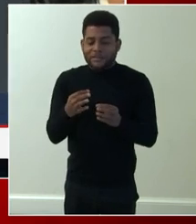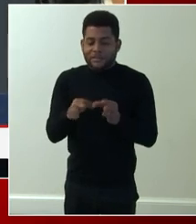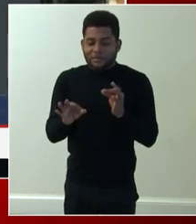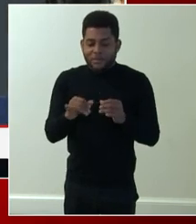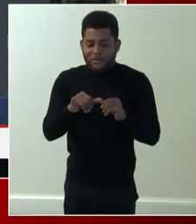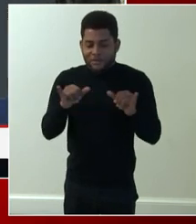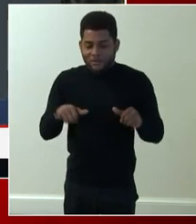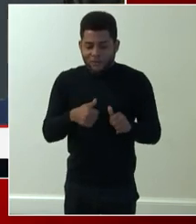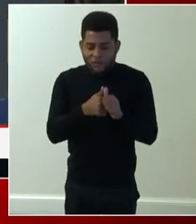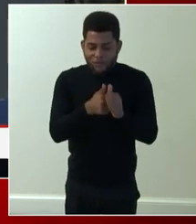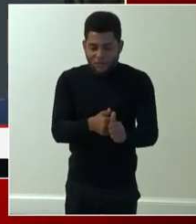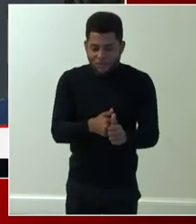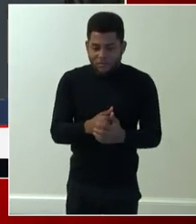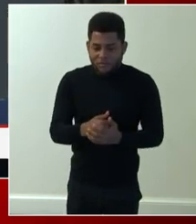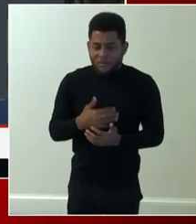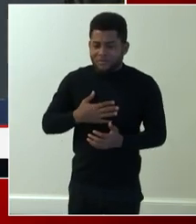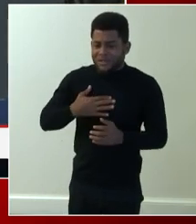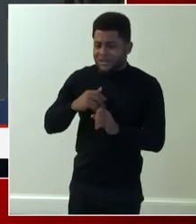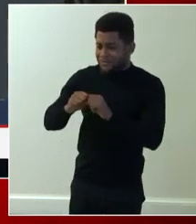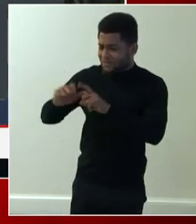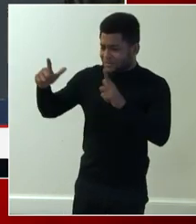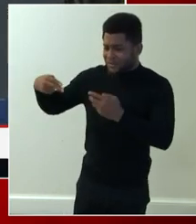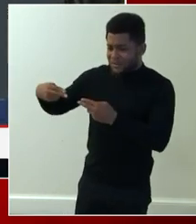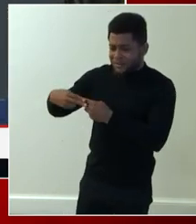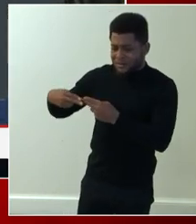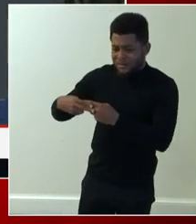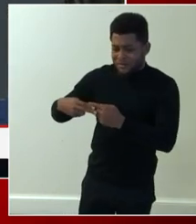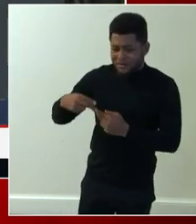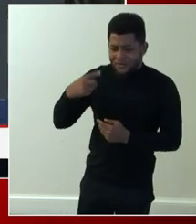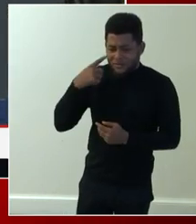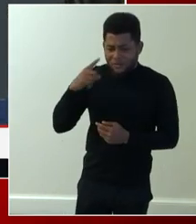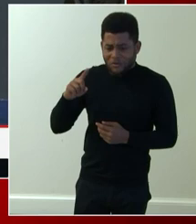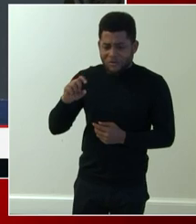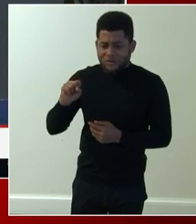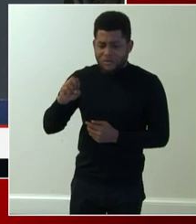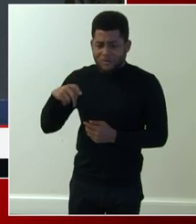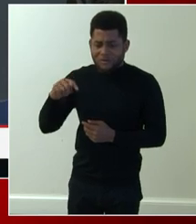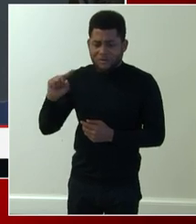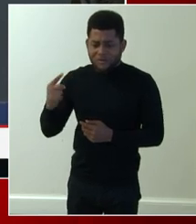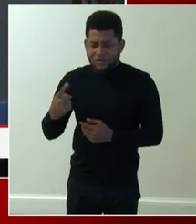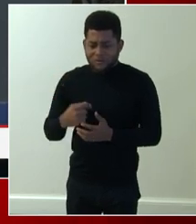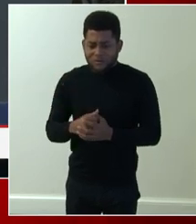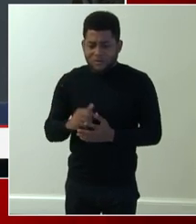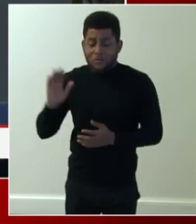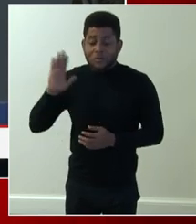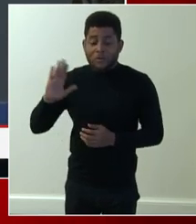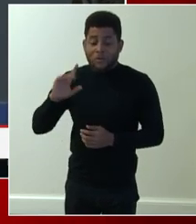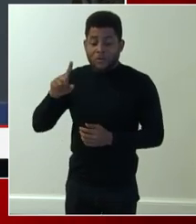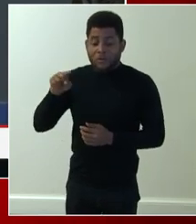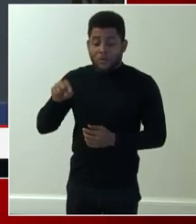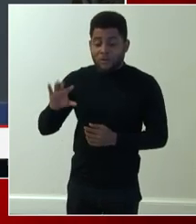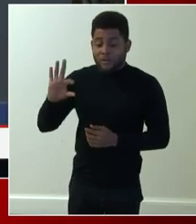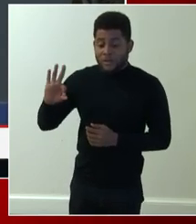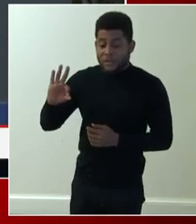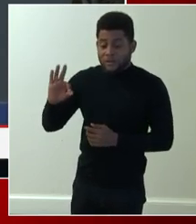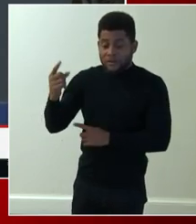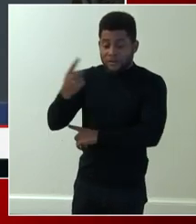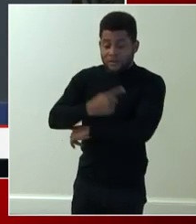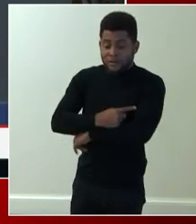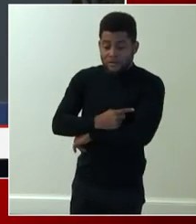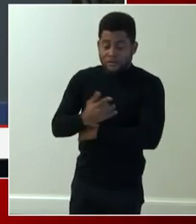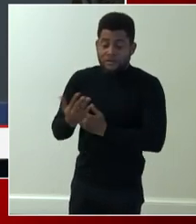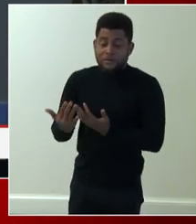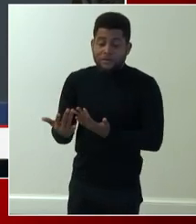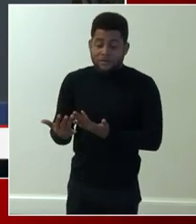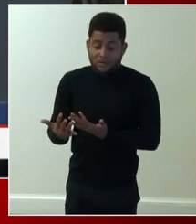as of September 1st, which was 1.9 days. And so even though we're seeing higher testing rates right now as compared to September 1st, we're